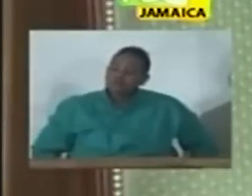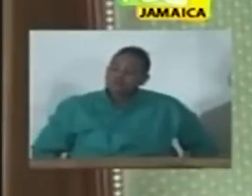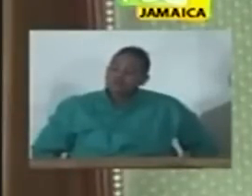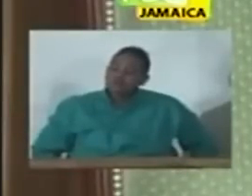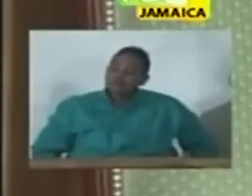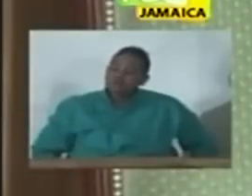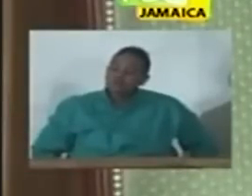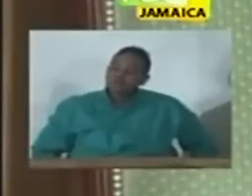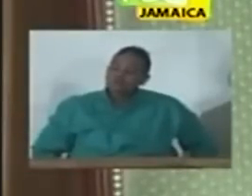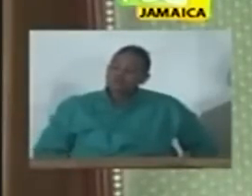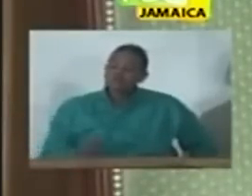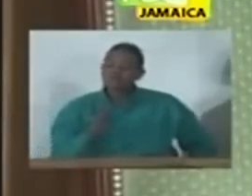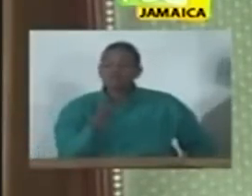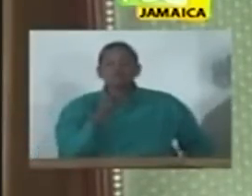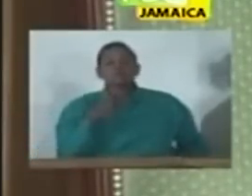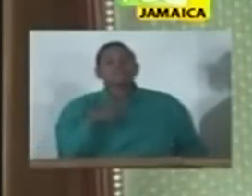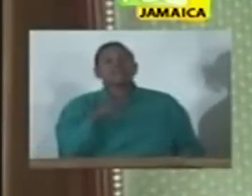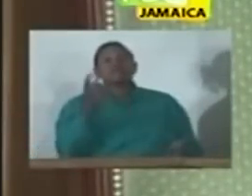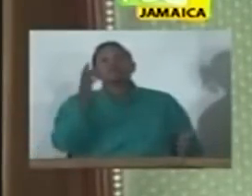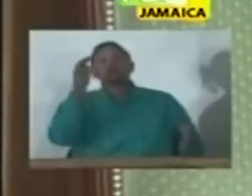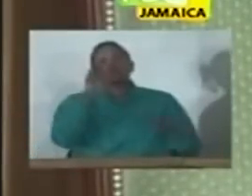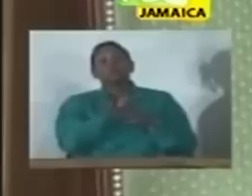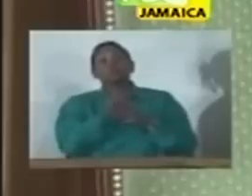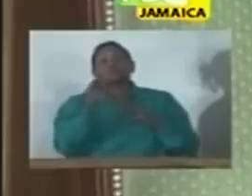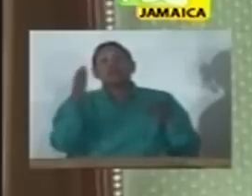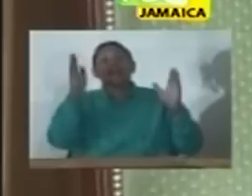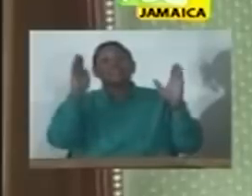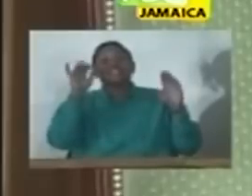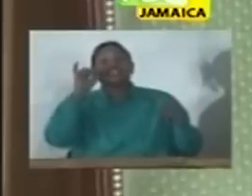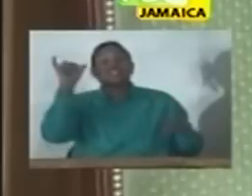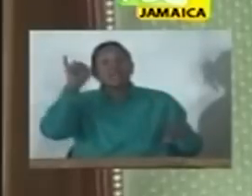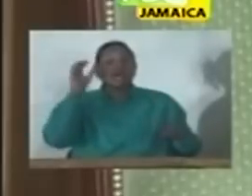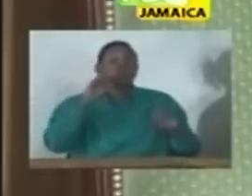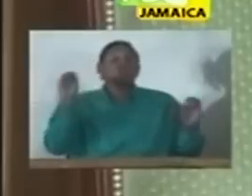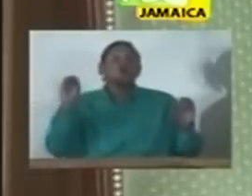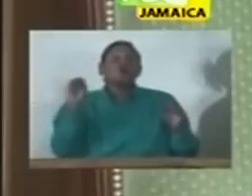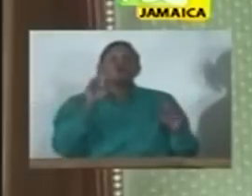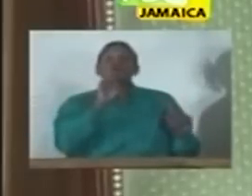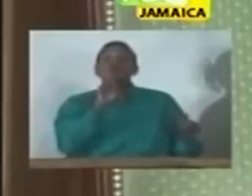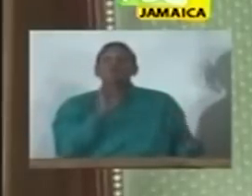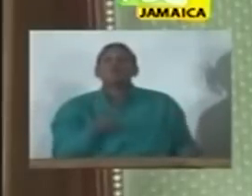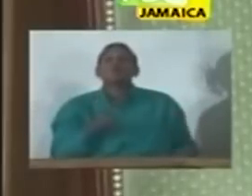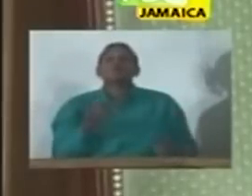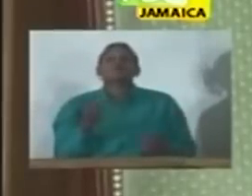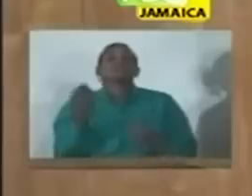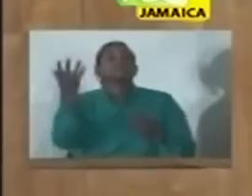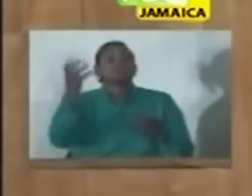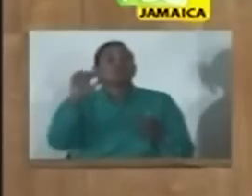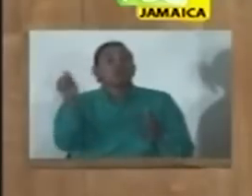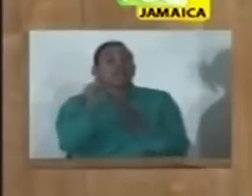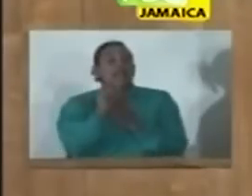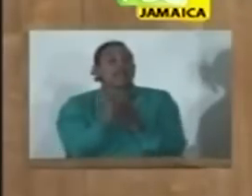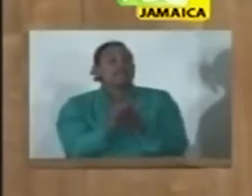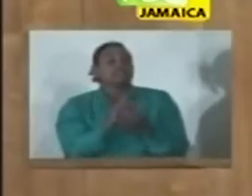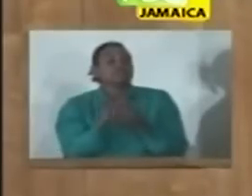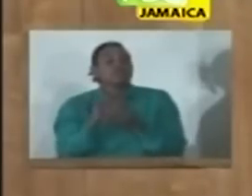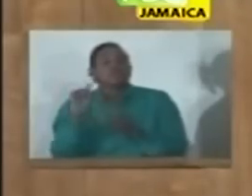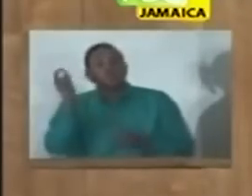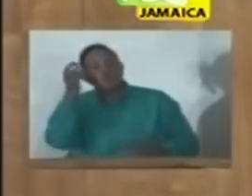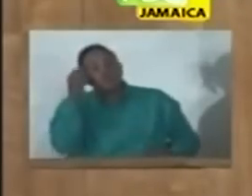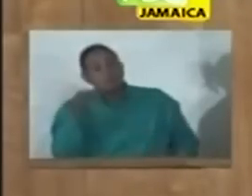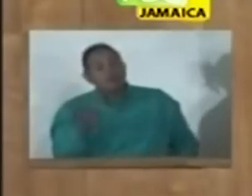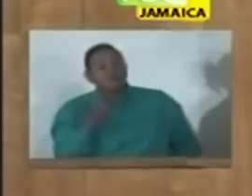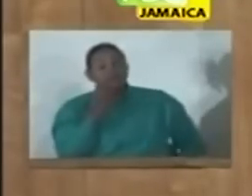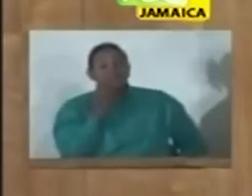attention yesterday, as no report was made to any of the agencies of government. Mr. President, citizens